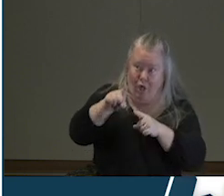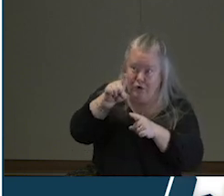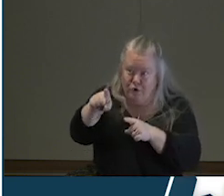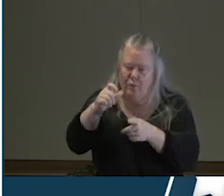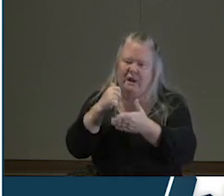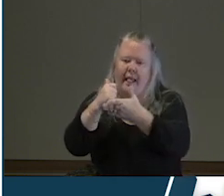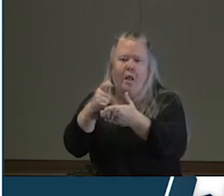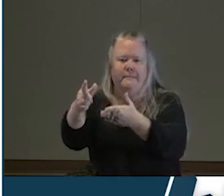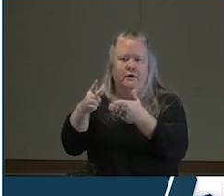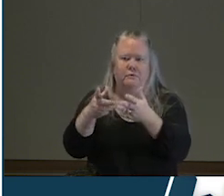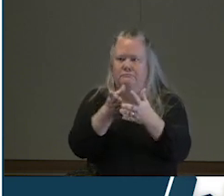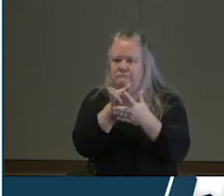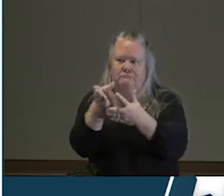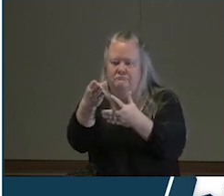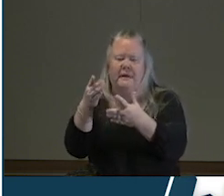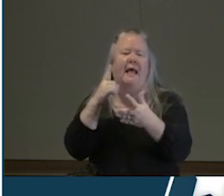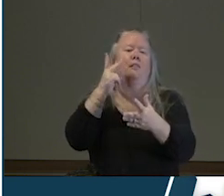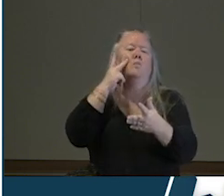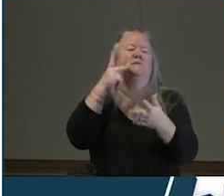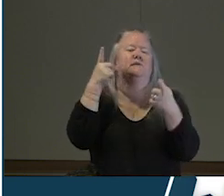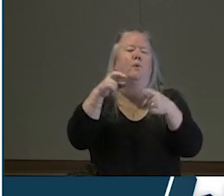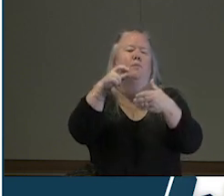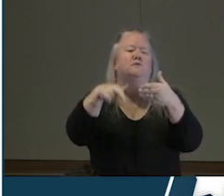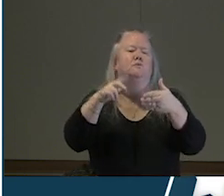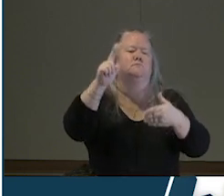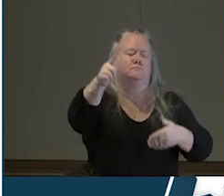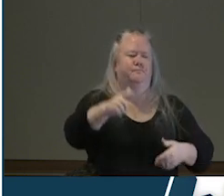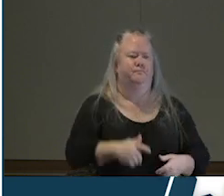can help you get somewhere, and then we'll see what the results are.